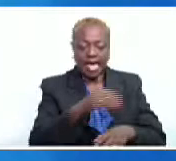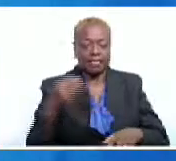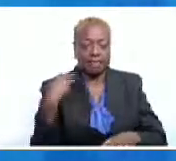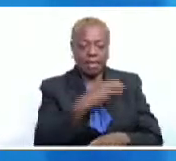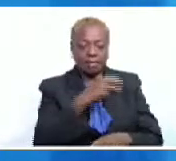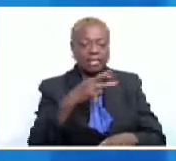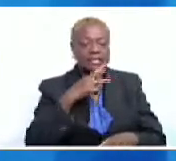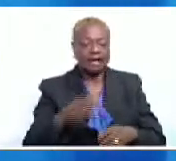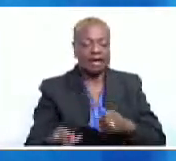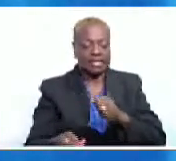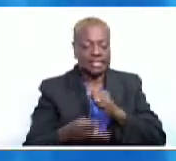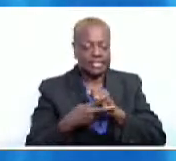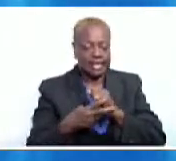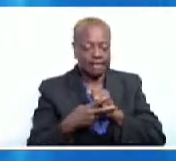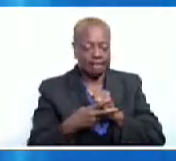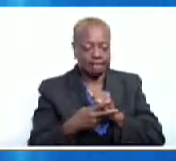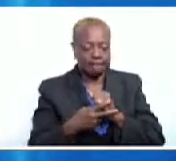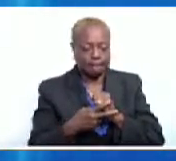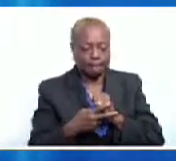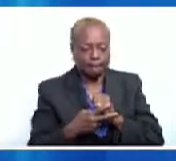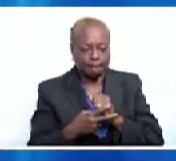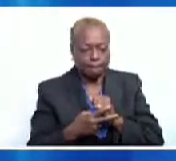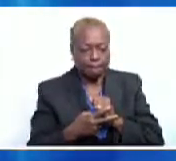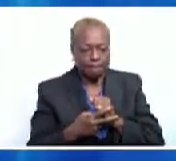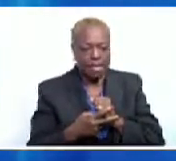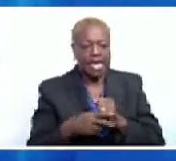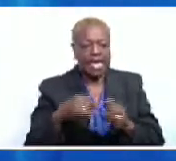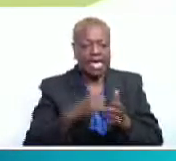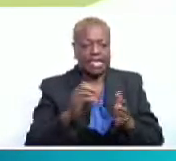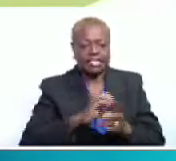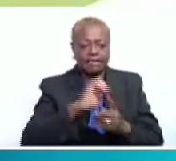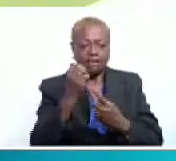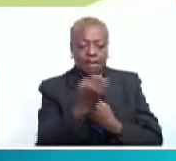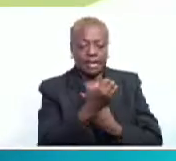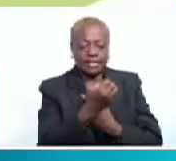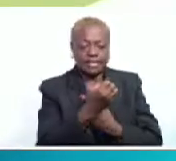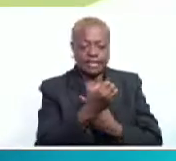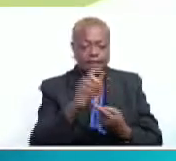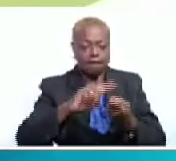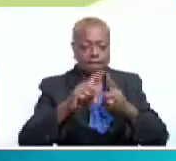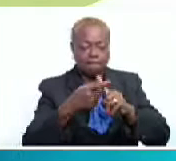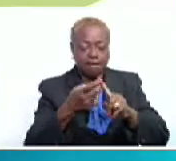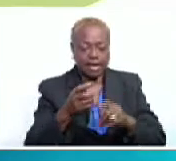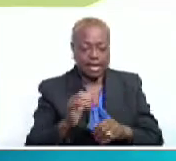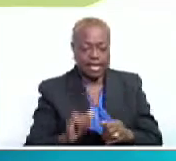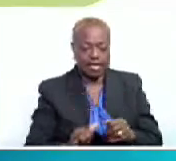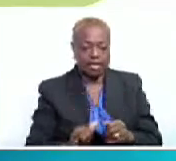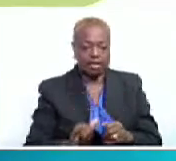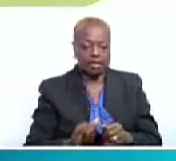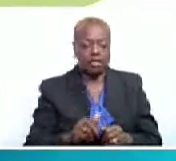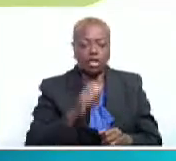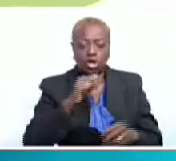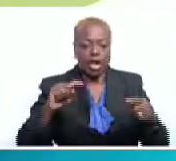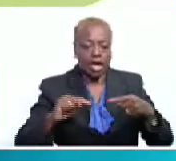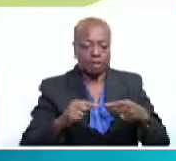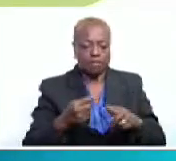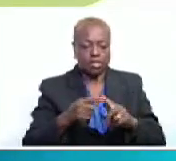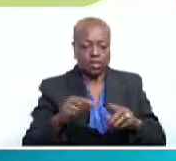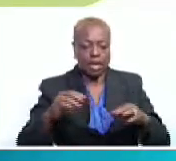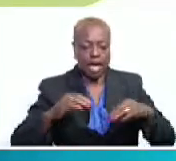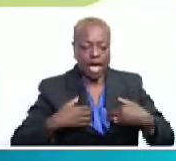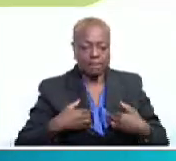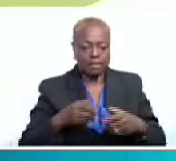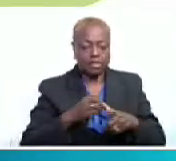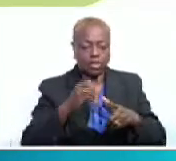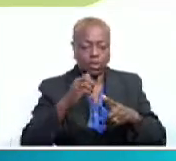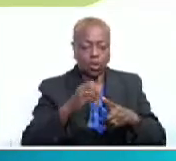called BioS that's environmentally friendly, not harmful to animals or humans. And we're using that throughout our property, not only